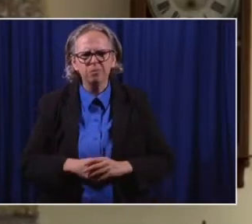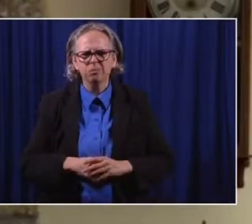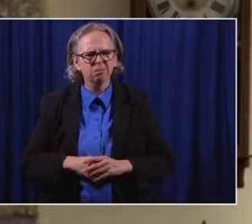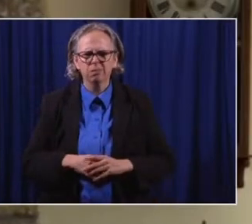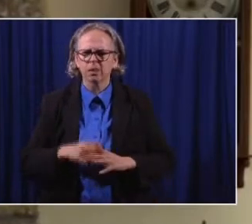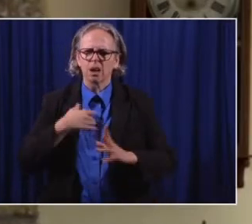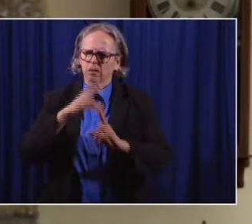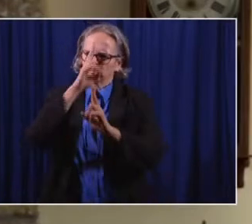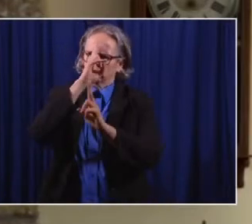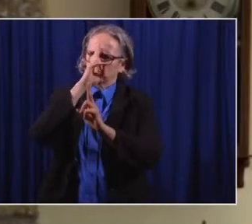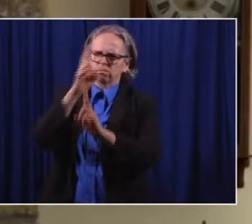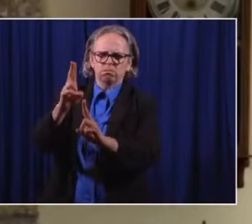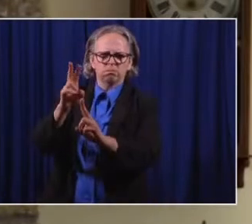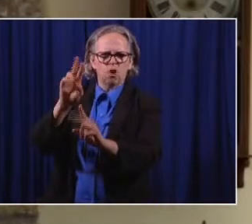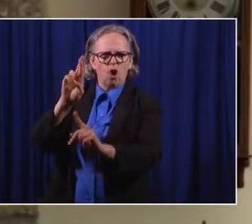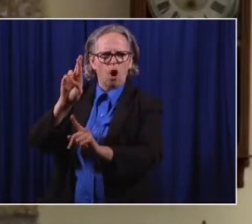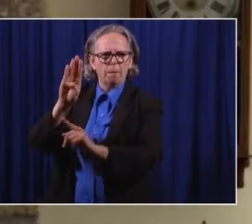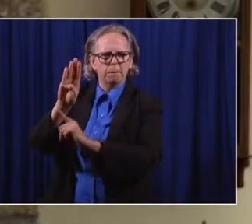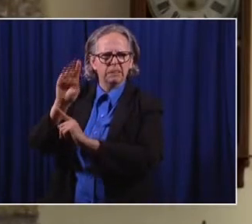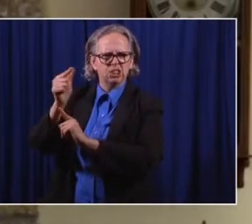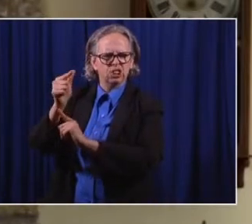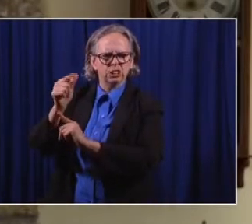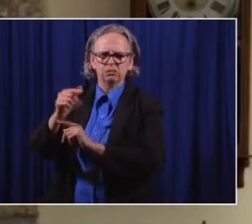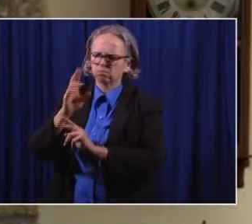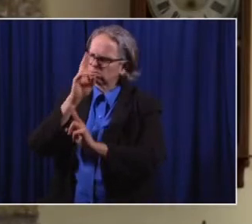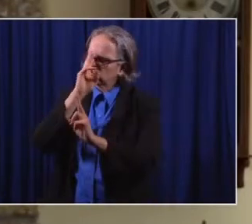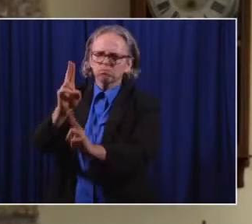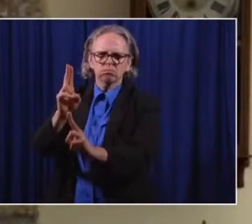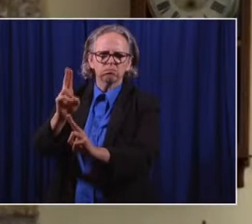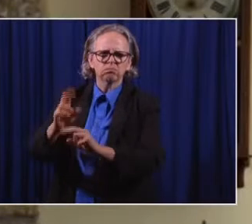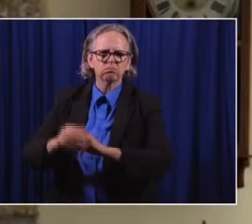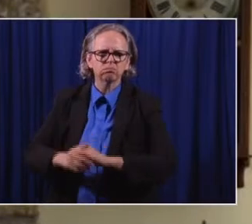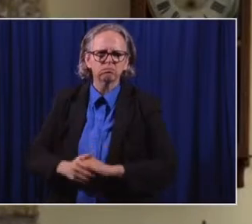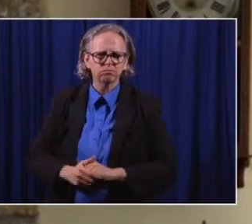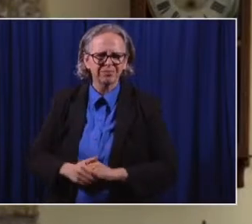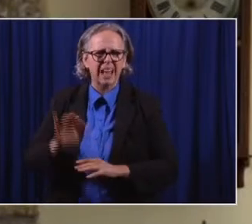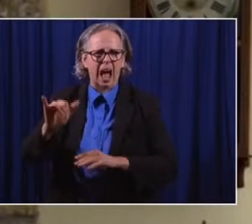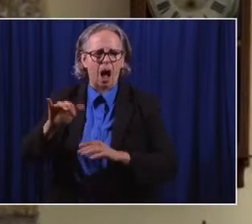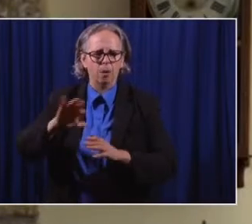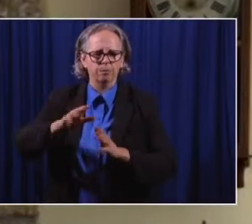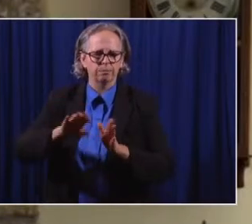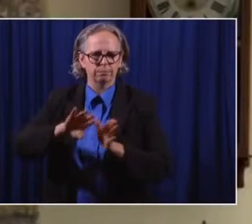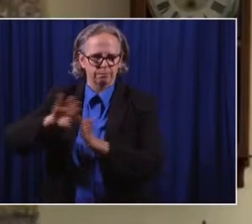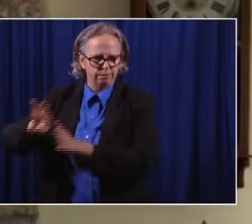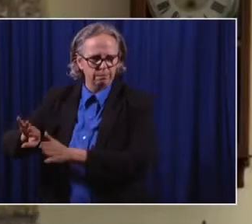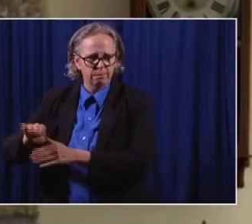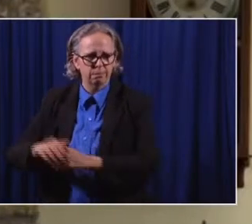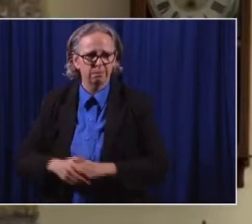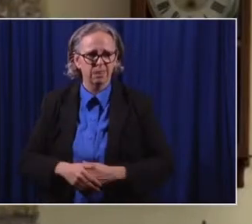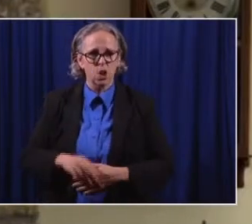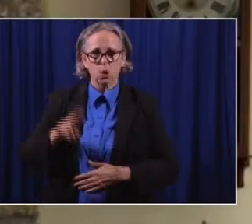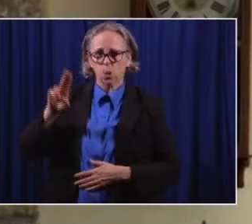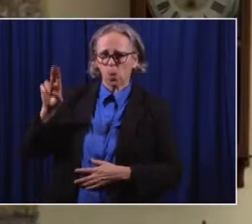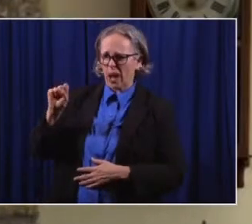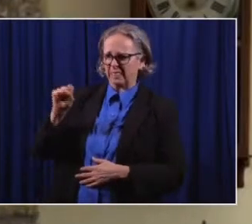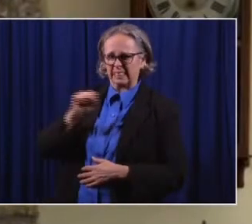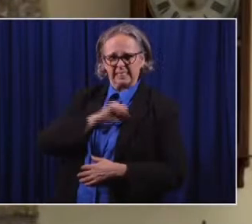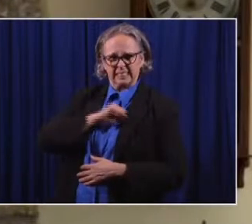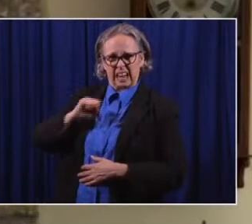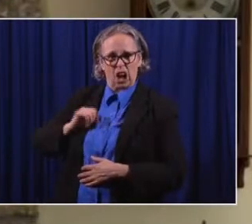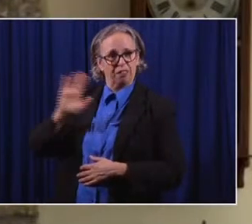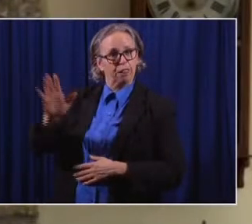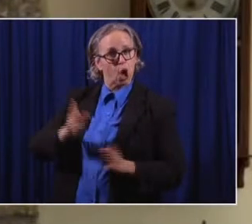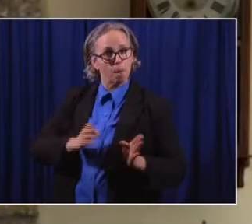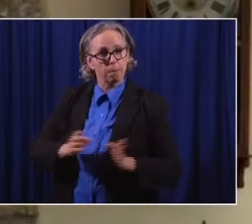of those things this week. As far as the what the U.S. Senate is going to do. I